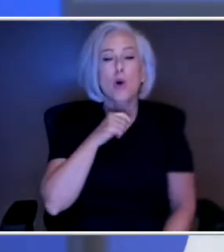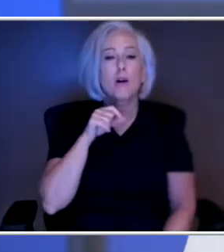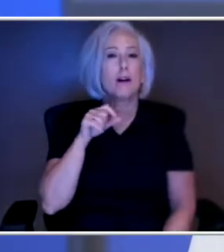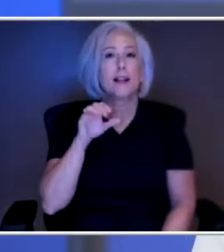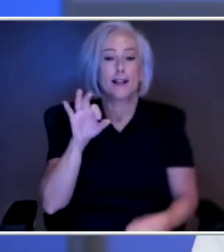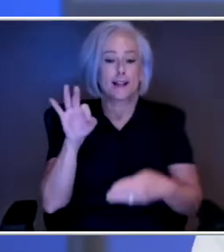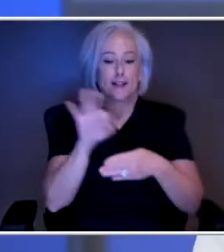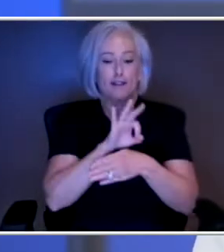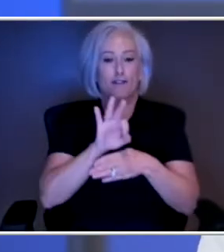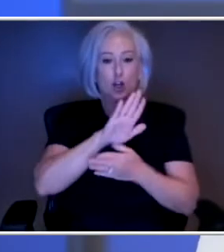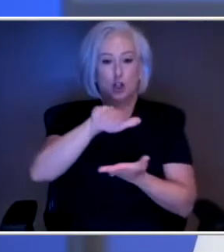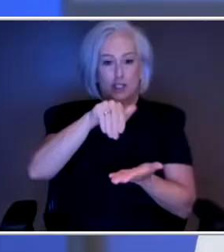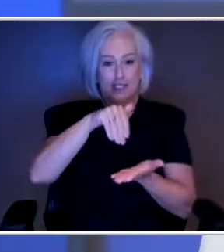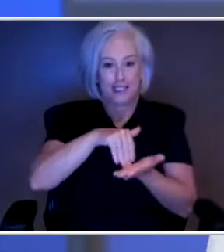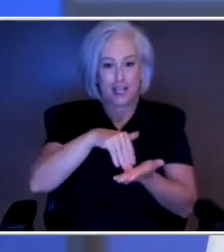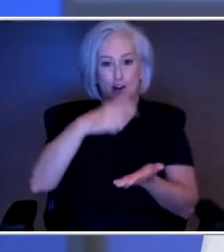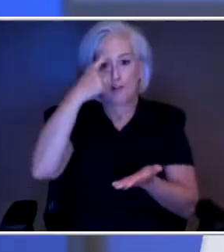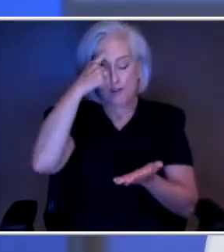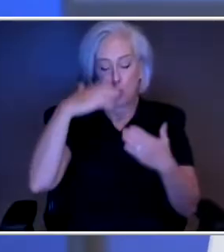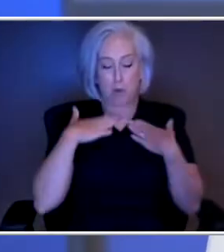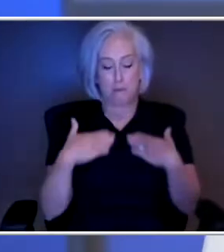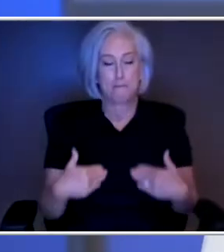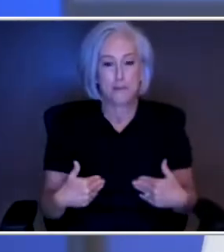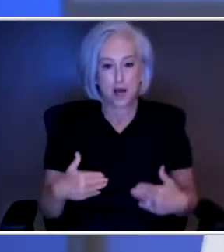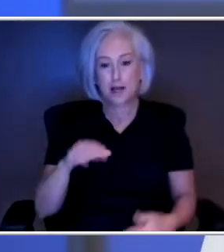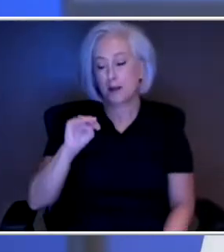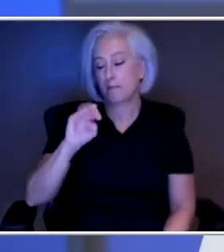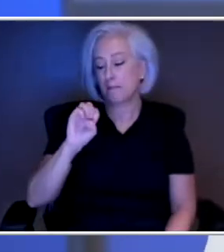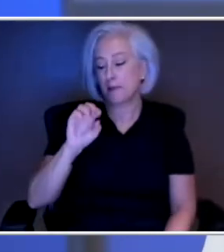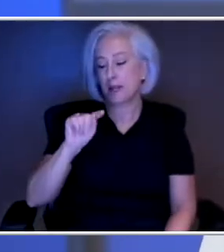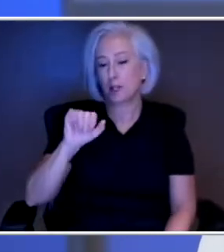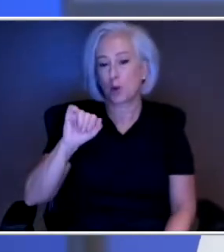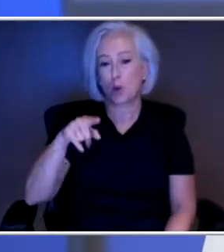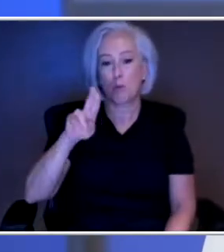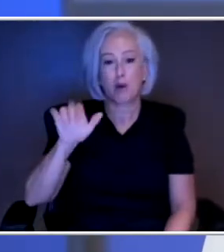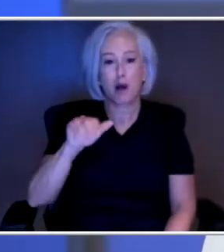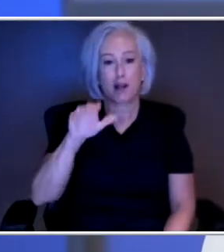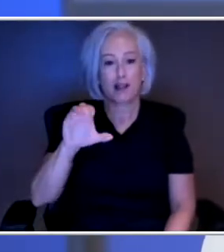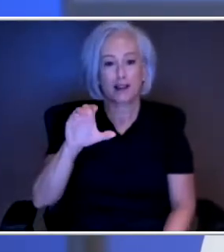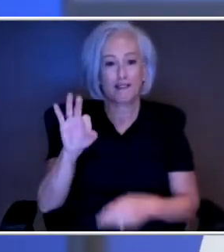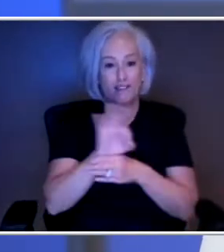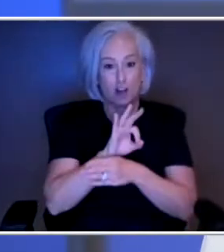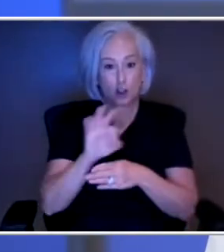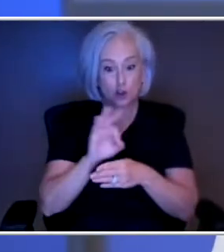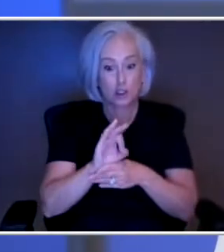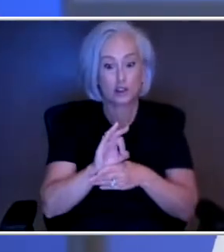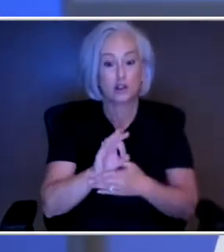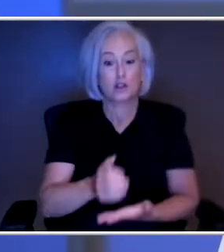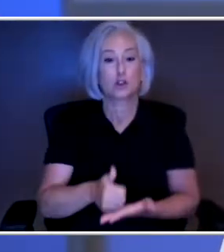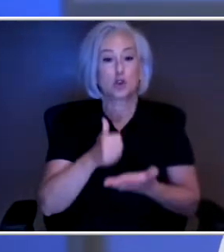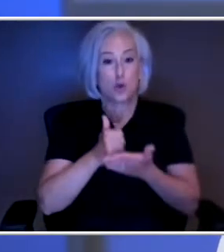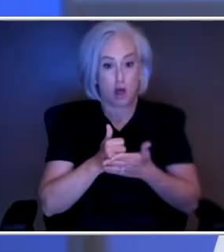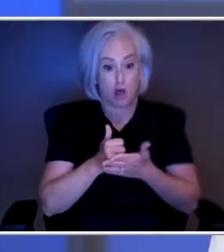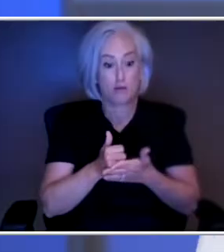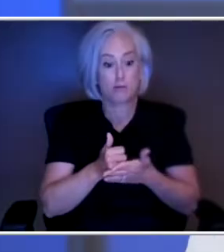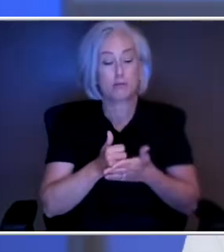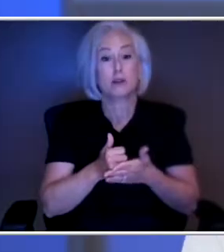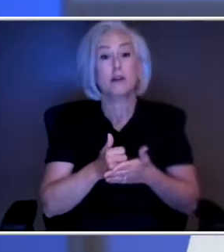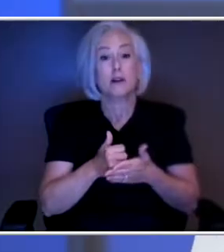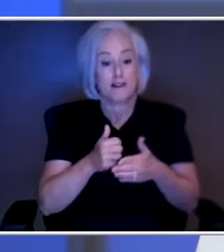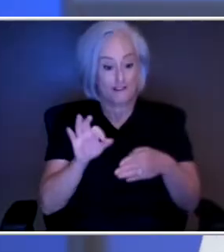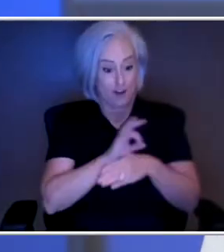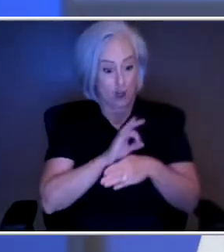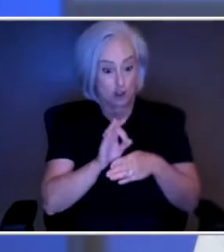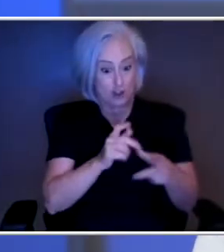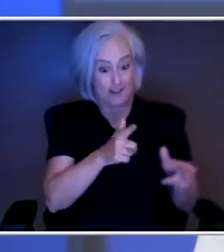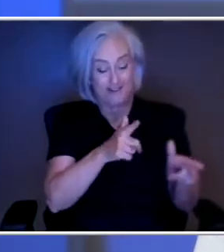body's metabolic functions, either speeding up or slowing down. And I think it's best to understand what the thyroid does when it's not there. So